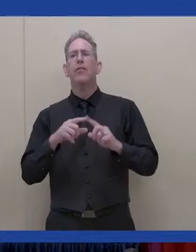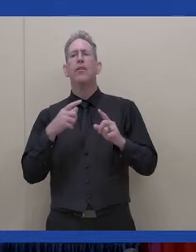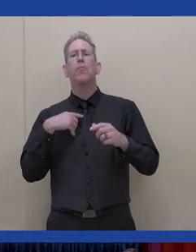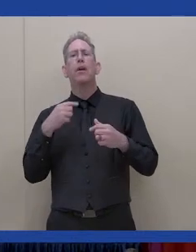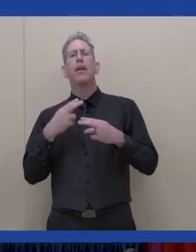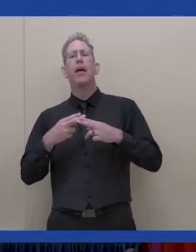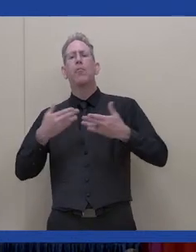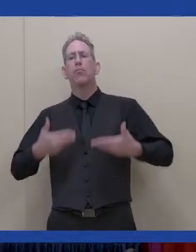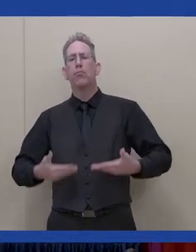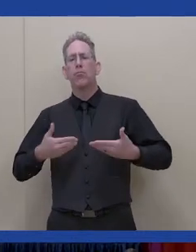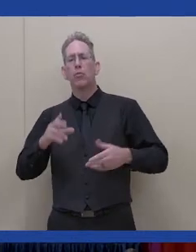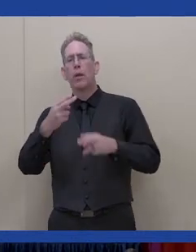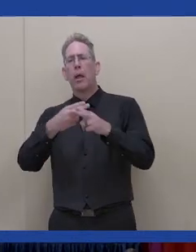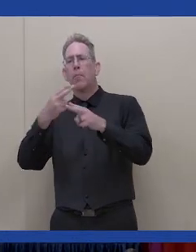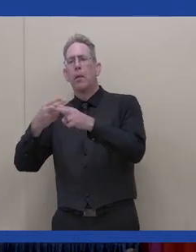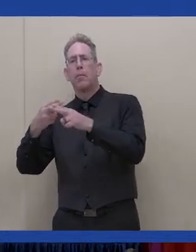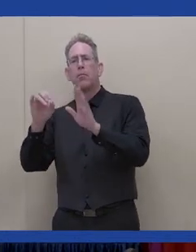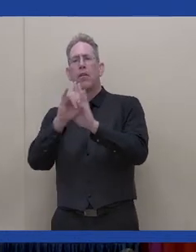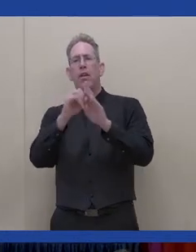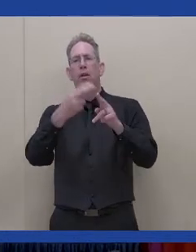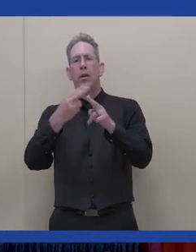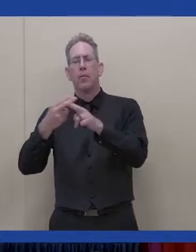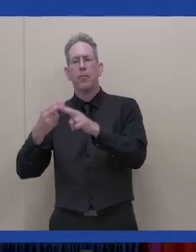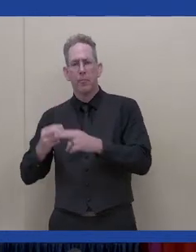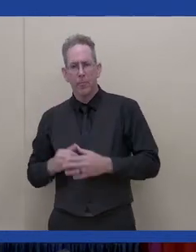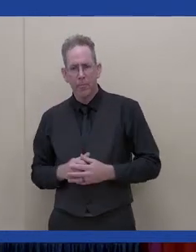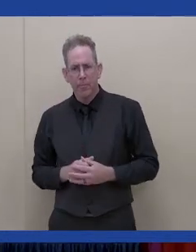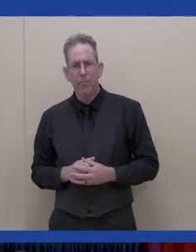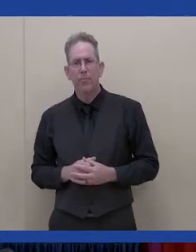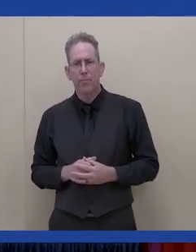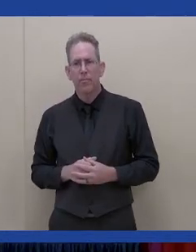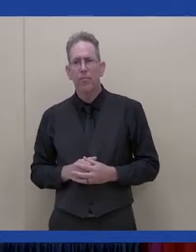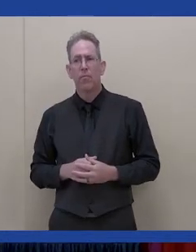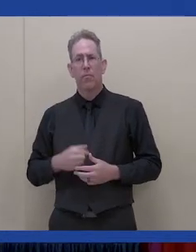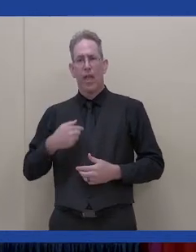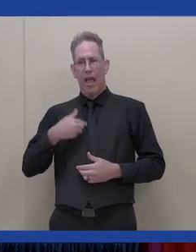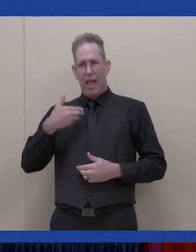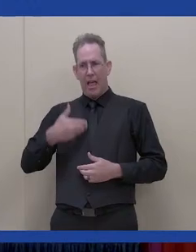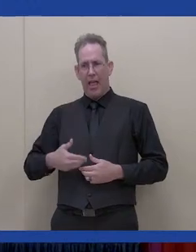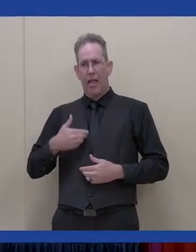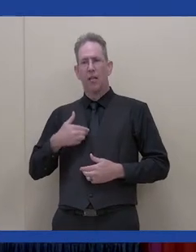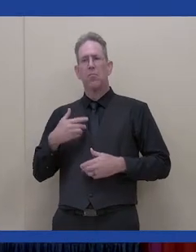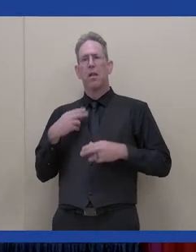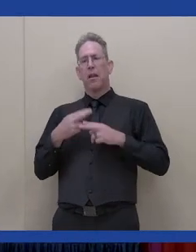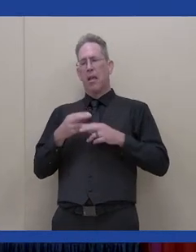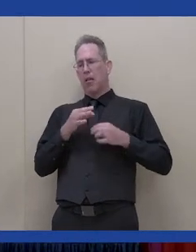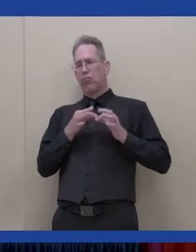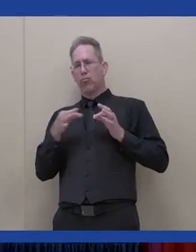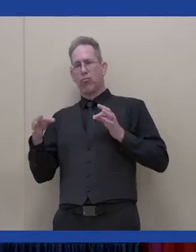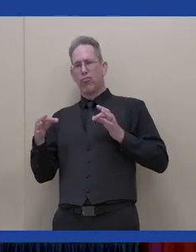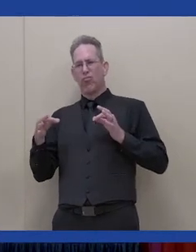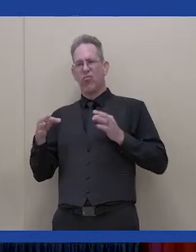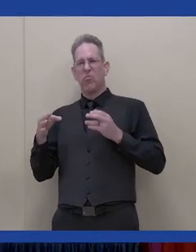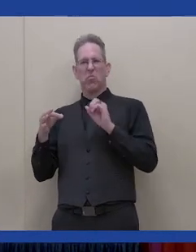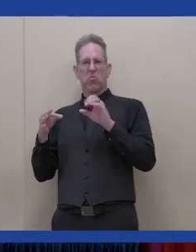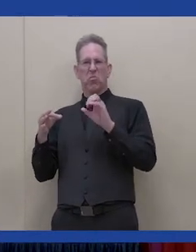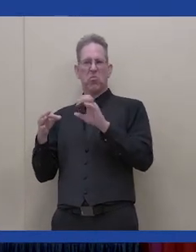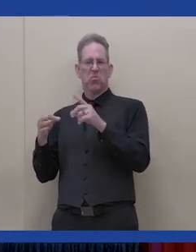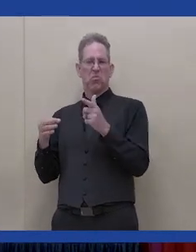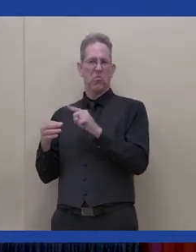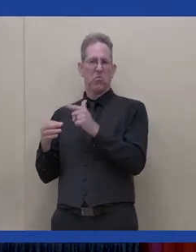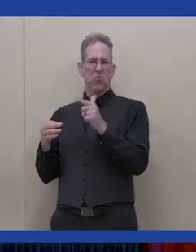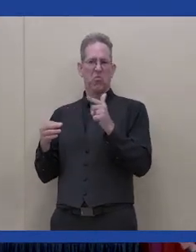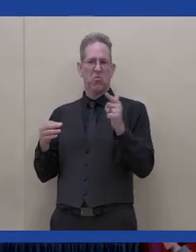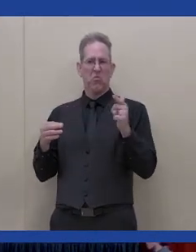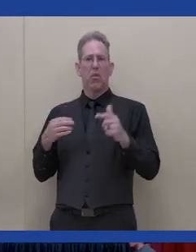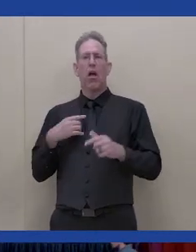Under the pains and penalties of perjury. I, and your name? I, Evan Litwin. Do solemnly